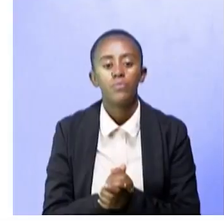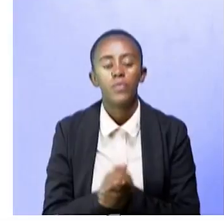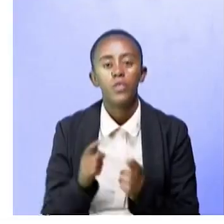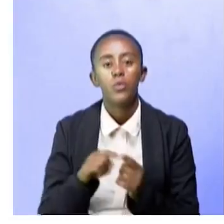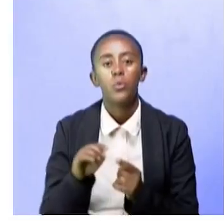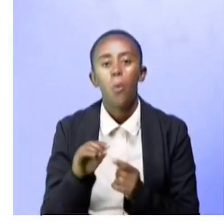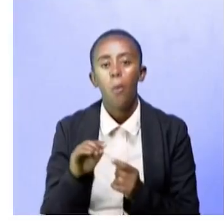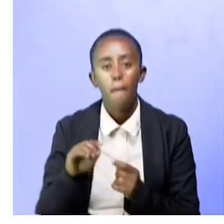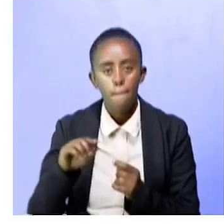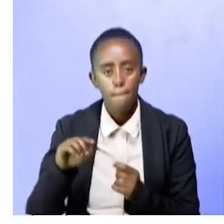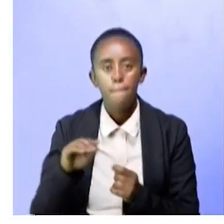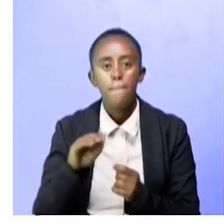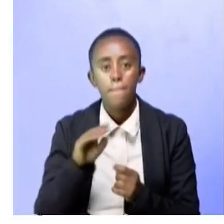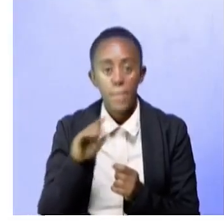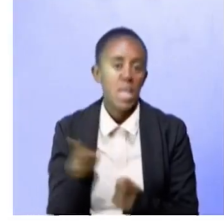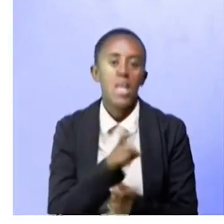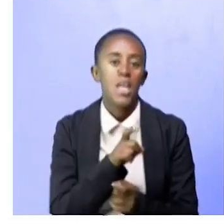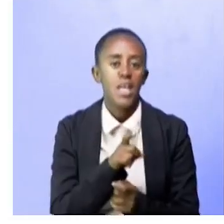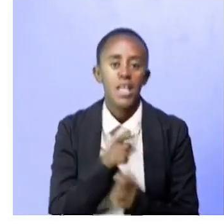this